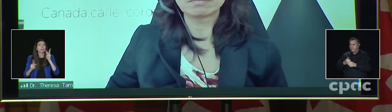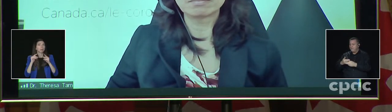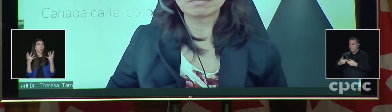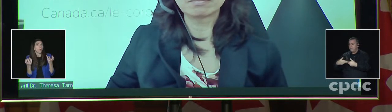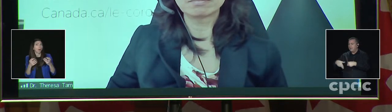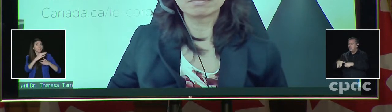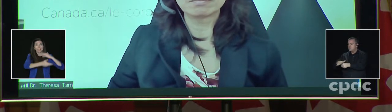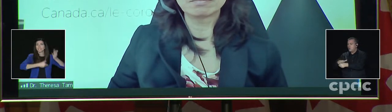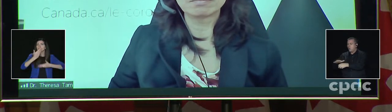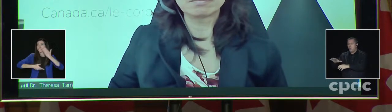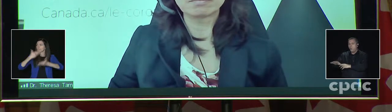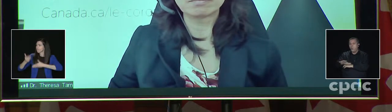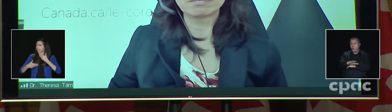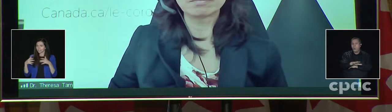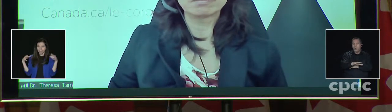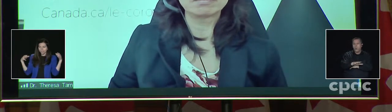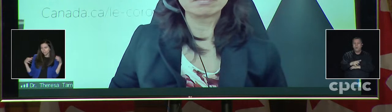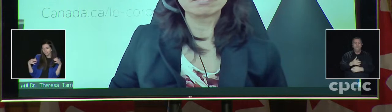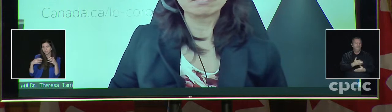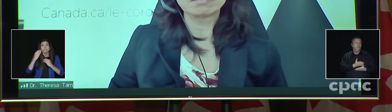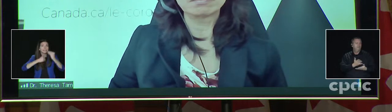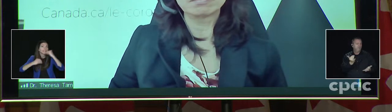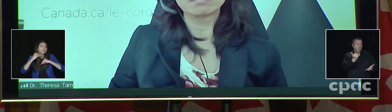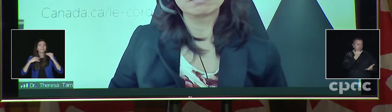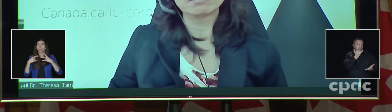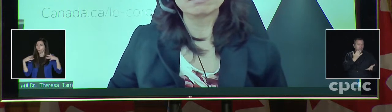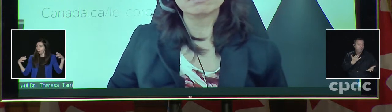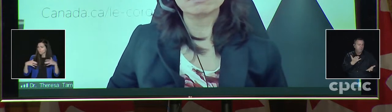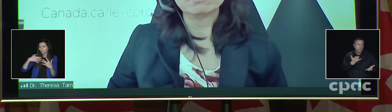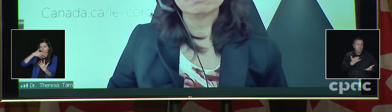weeks? What does small gathering mean?